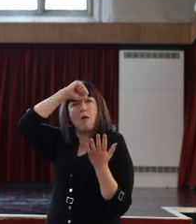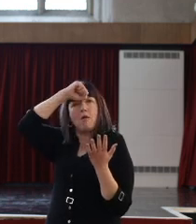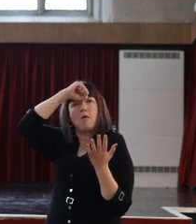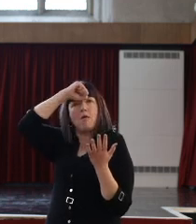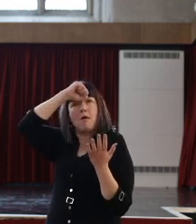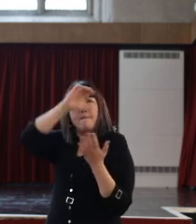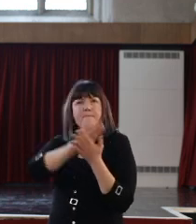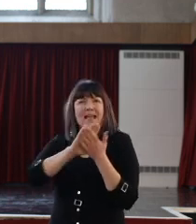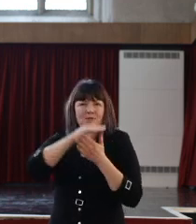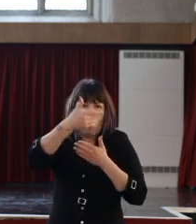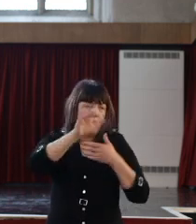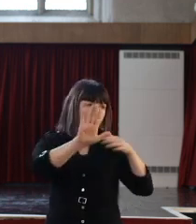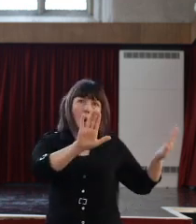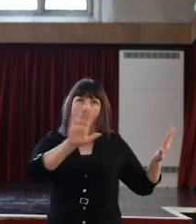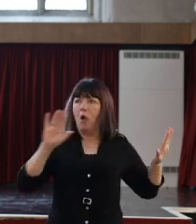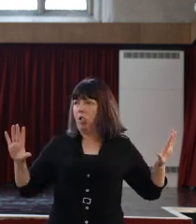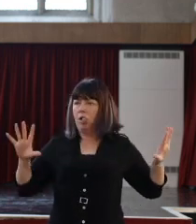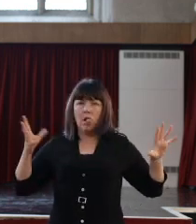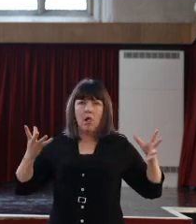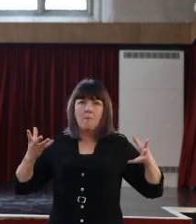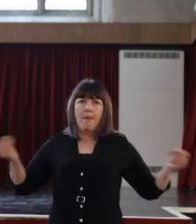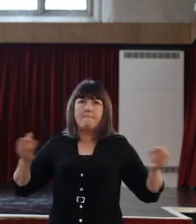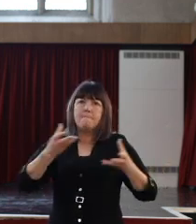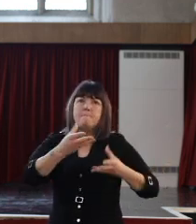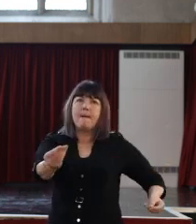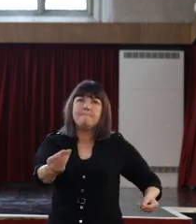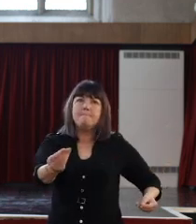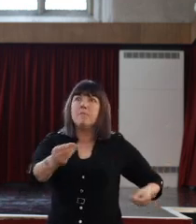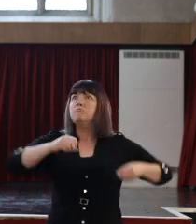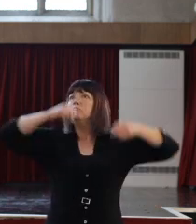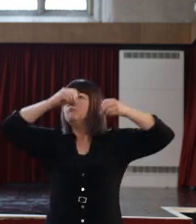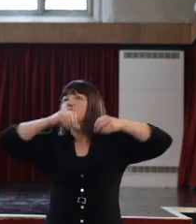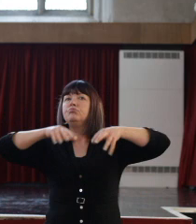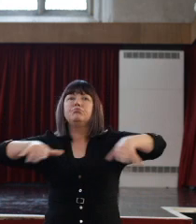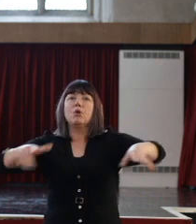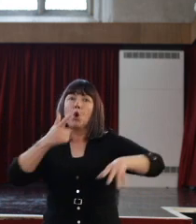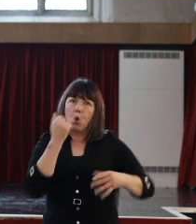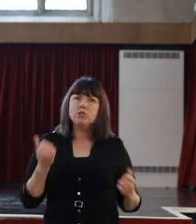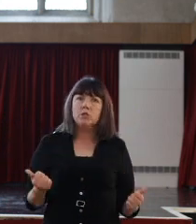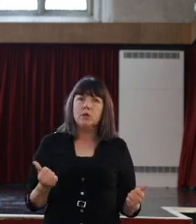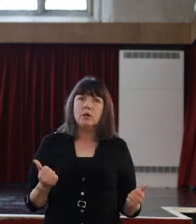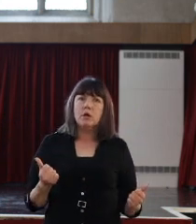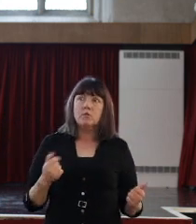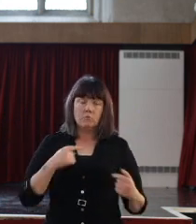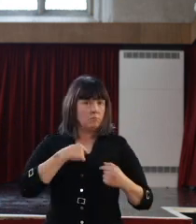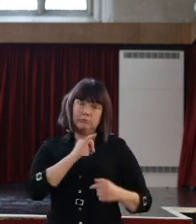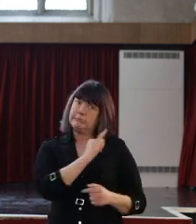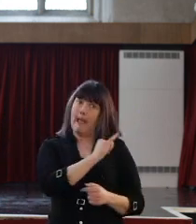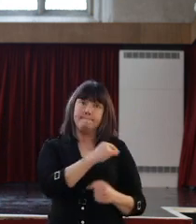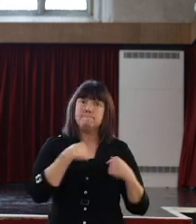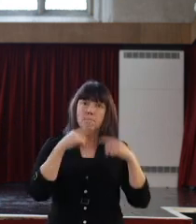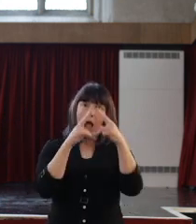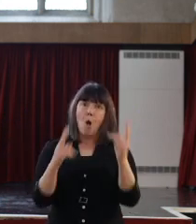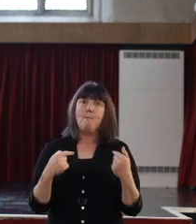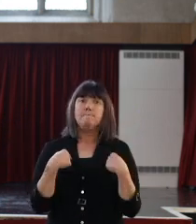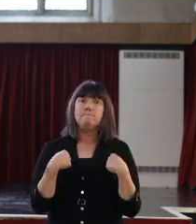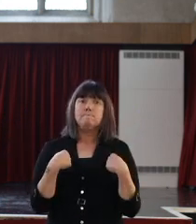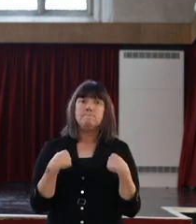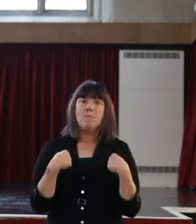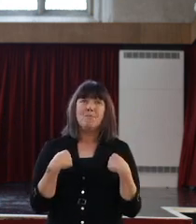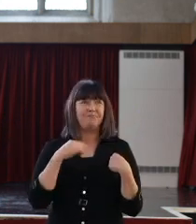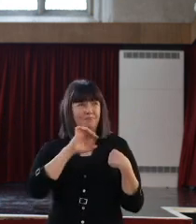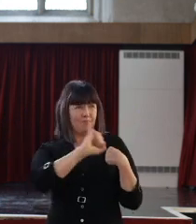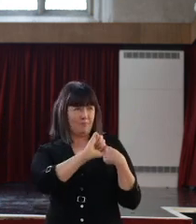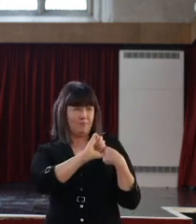confines of the prison I was living in. I lived in fear and deprivation, unseen, unappreciated. My stepdad took my